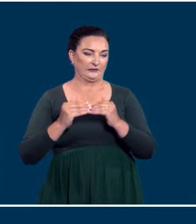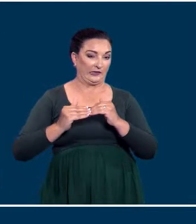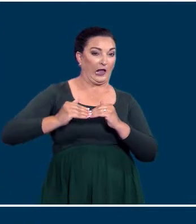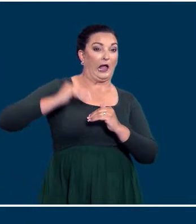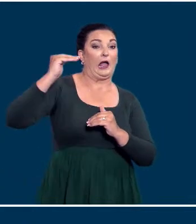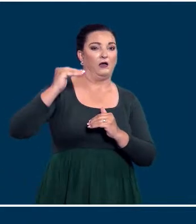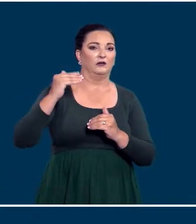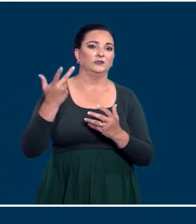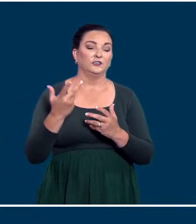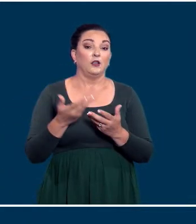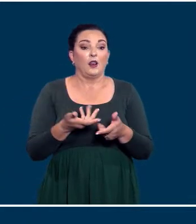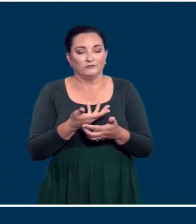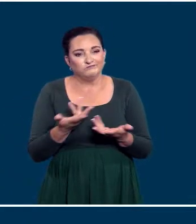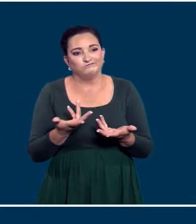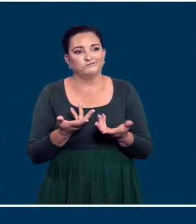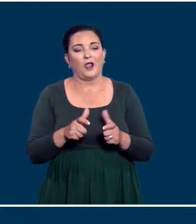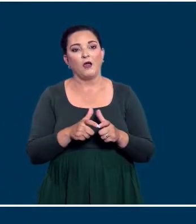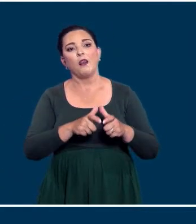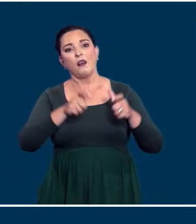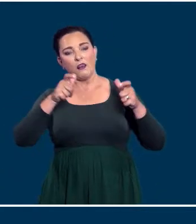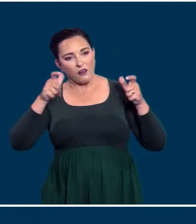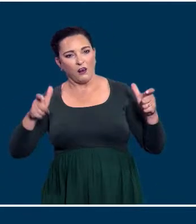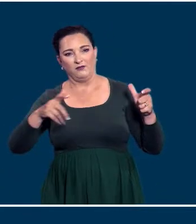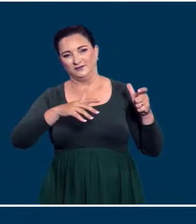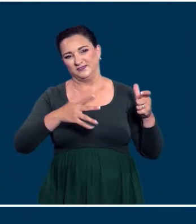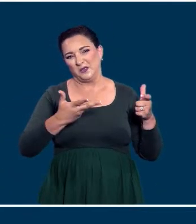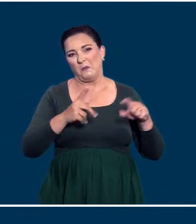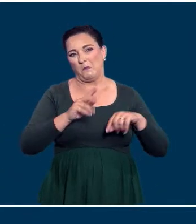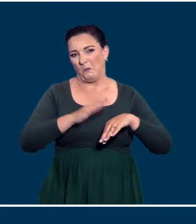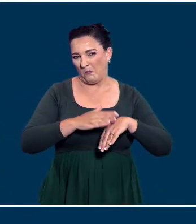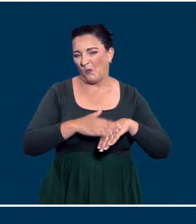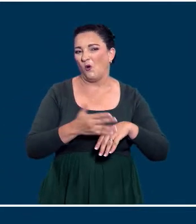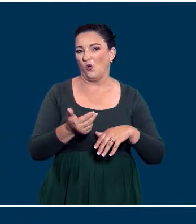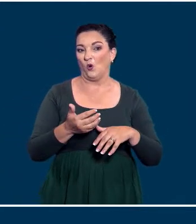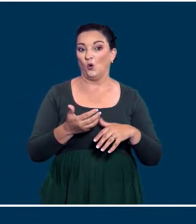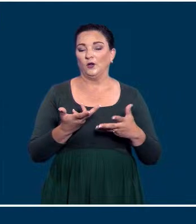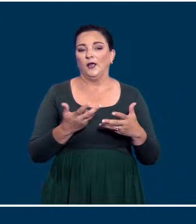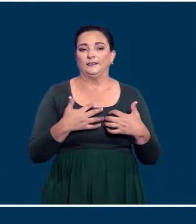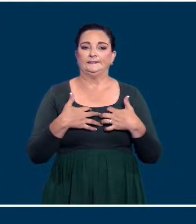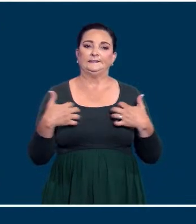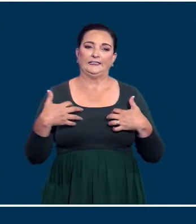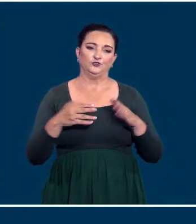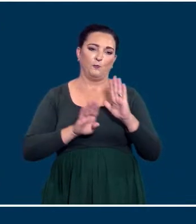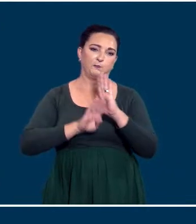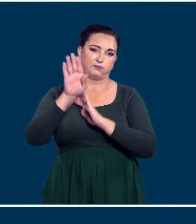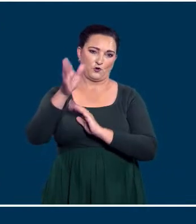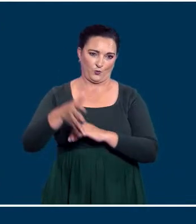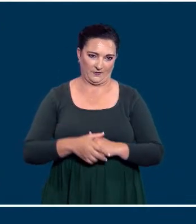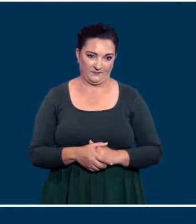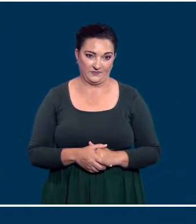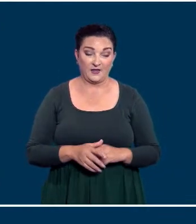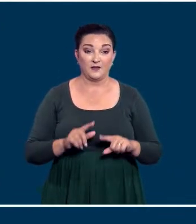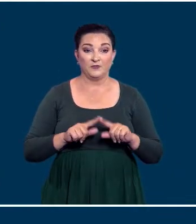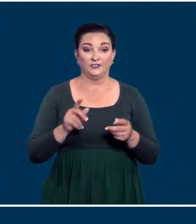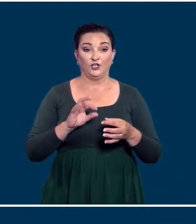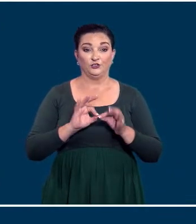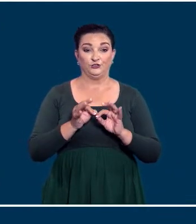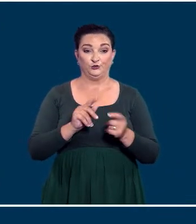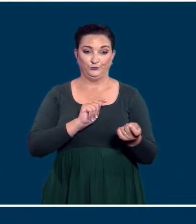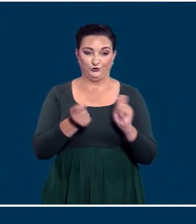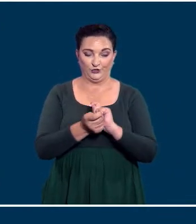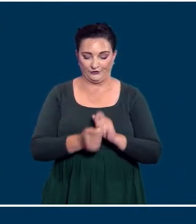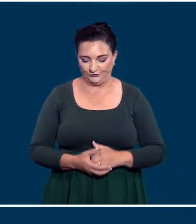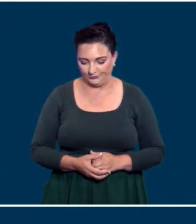significantly larger than the tensions escalate. But of course, A lot of this depends on the assumptions you